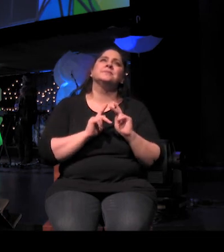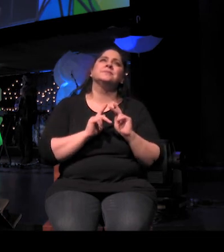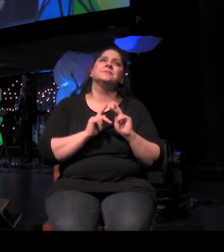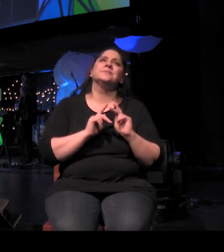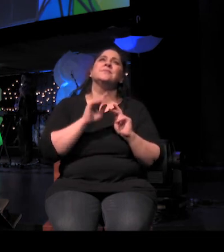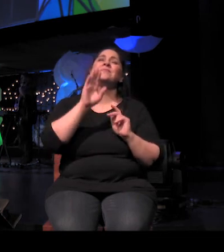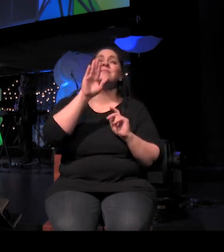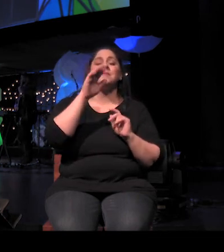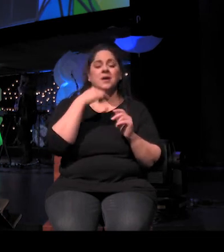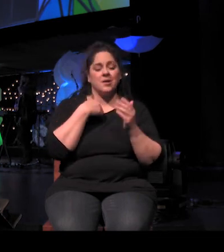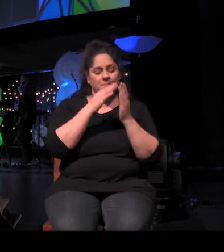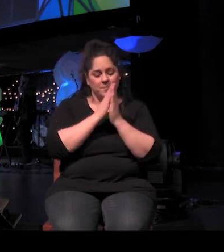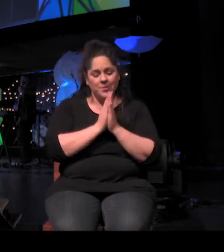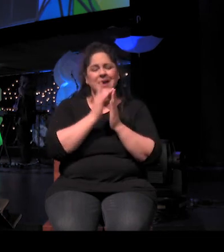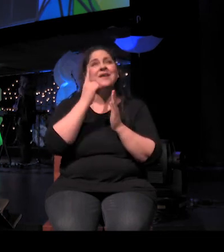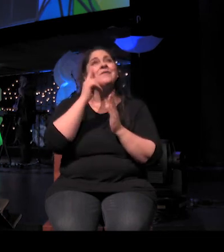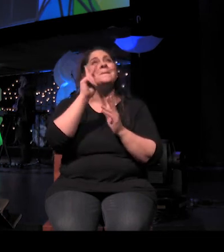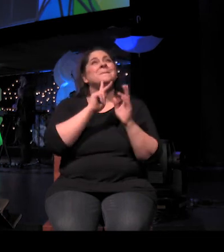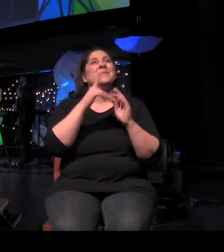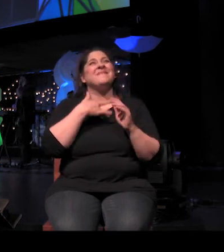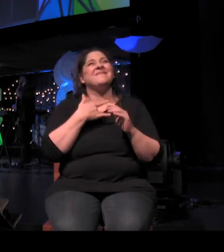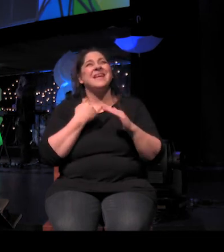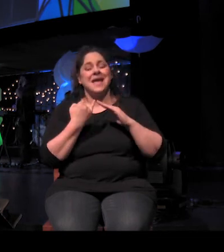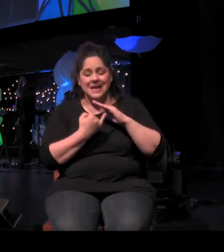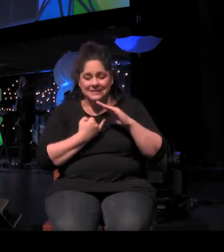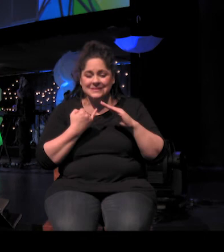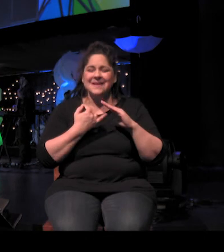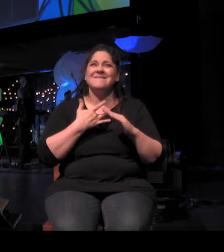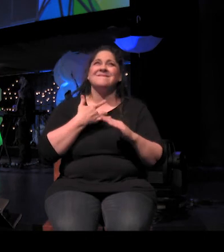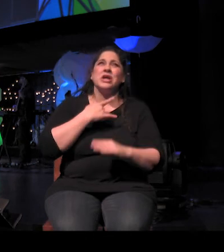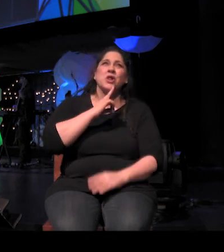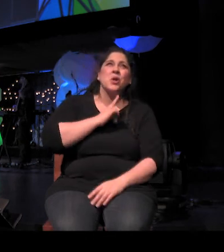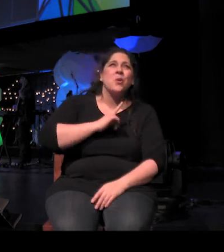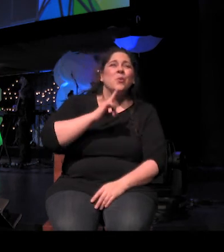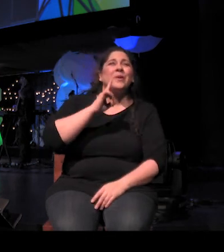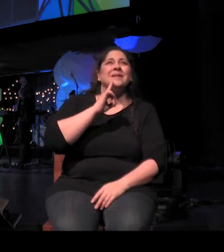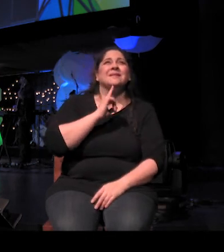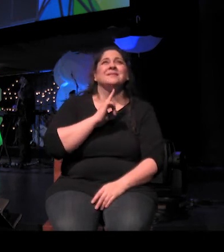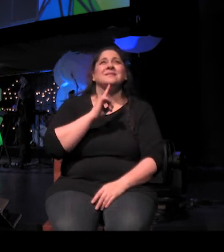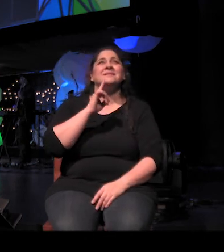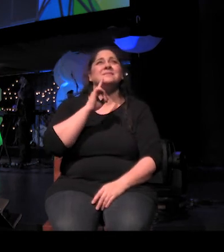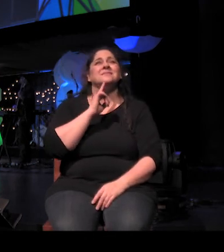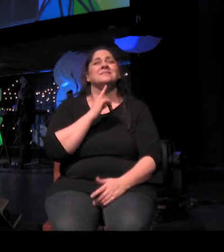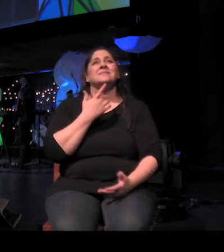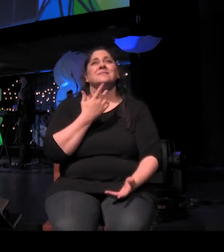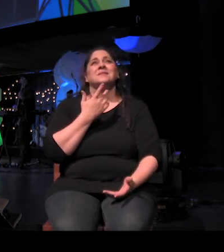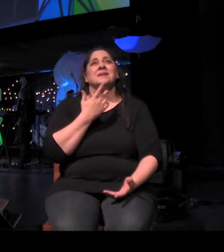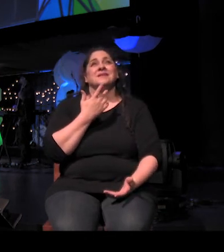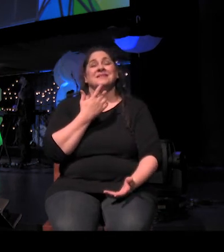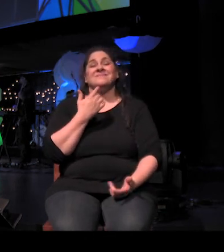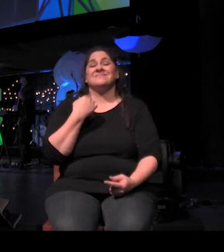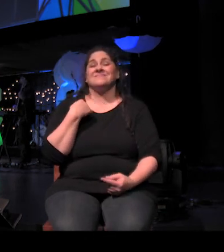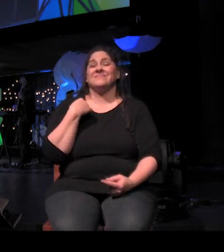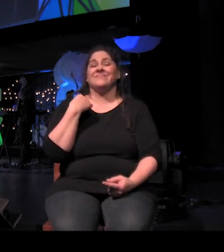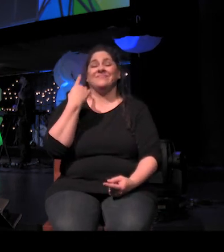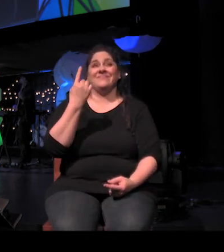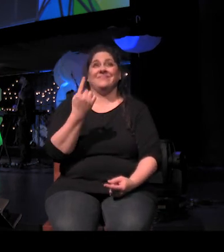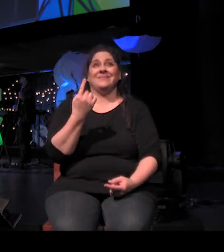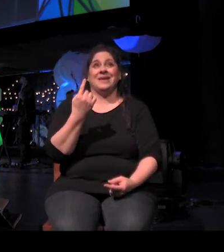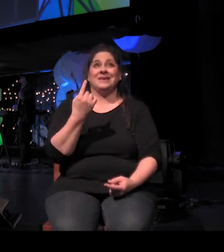God, I pray for those who may be dealing with isolation, loneliness right now. These last 12, 18 months have not